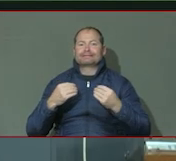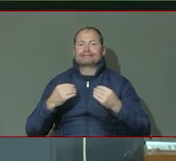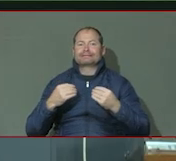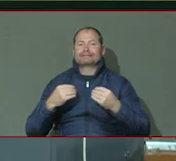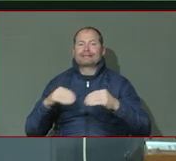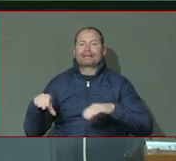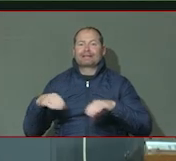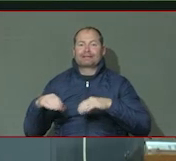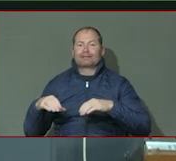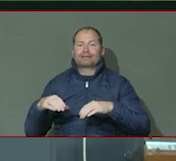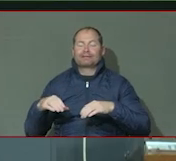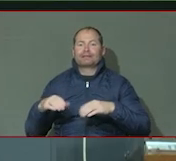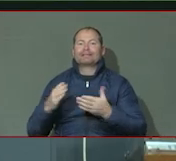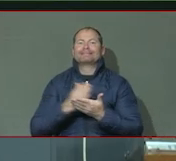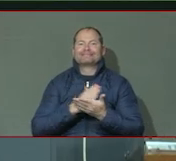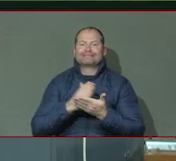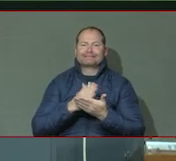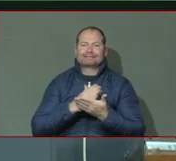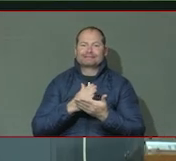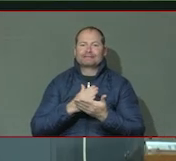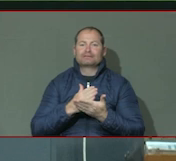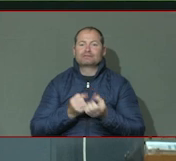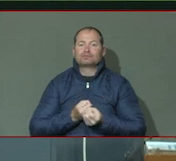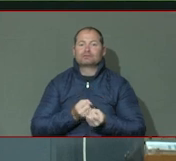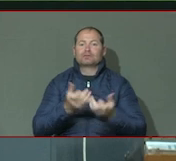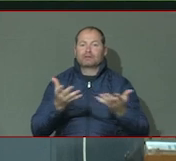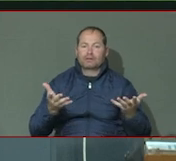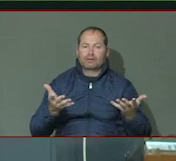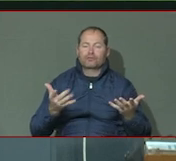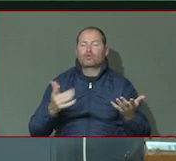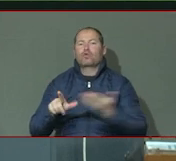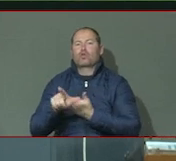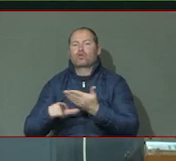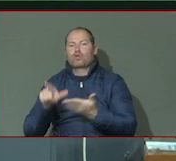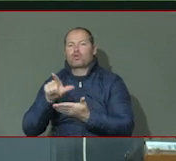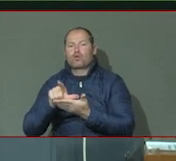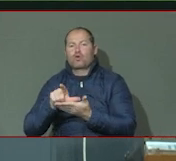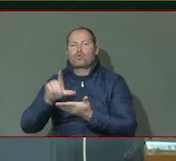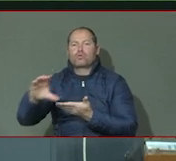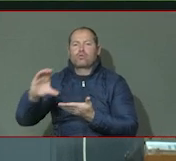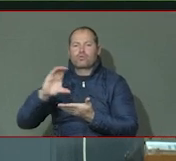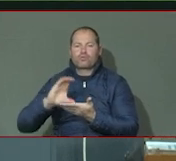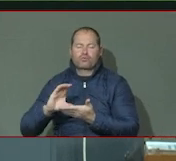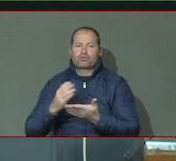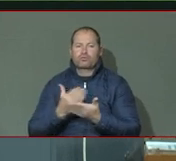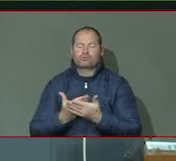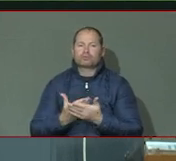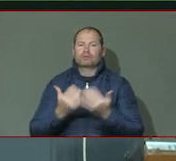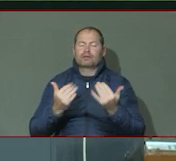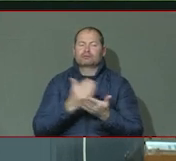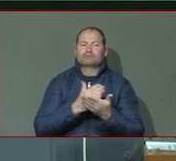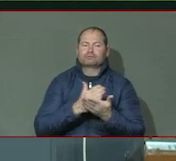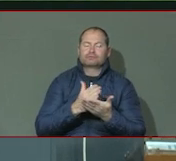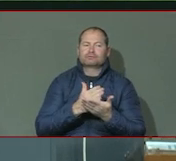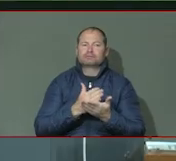and your loan. Shares you can issue or you can repurchase, and in the shares repurchase, it's the full